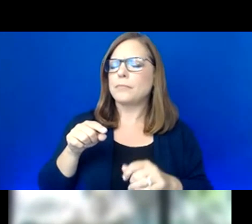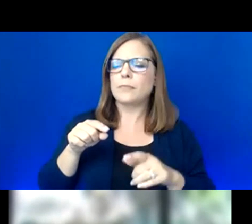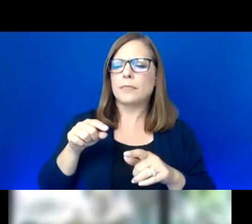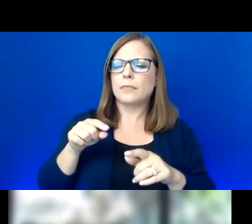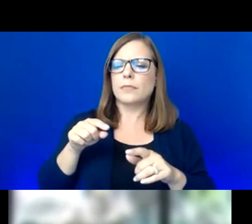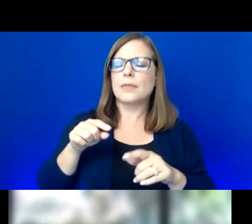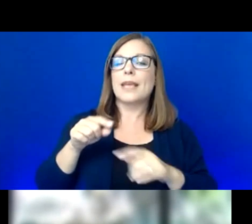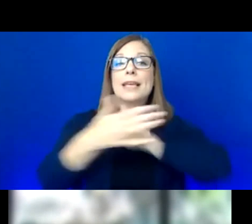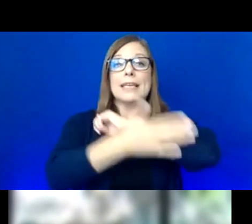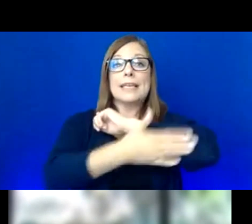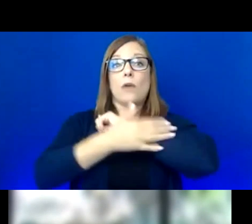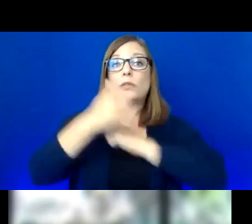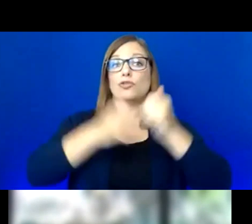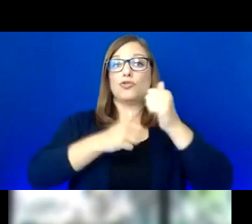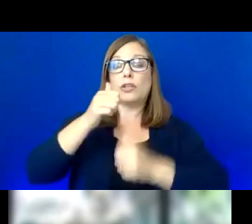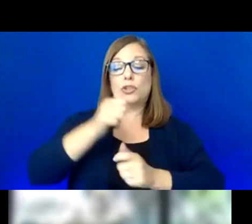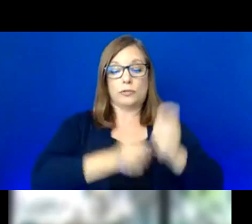structure, I guess, doesn't really